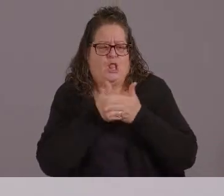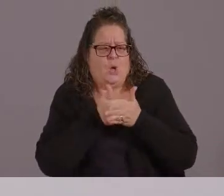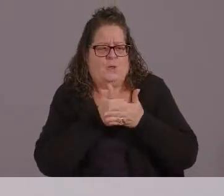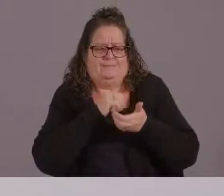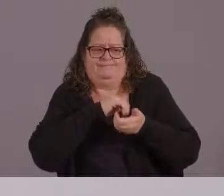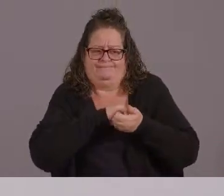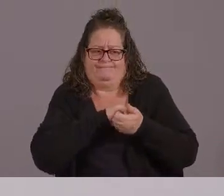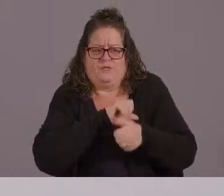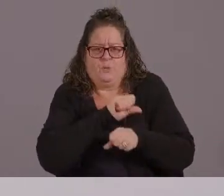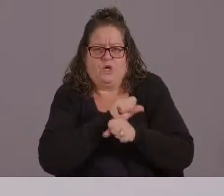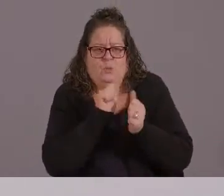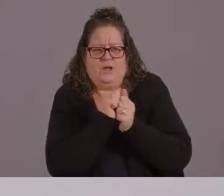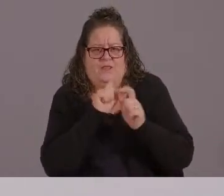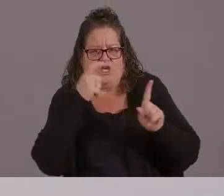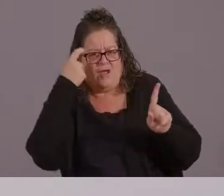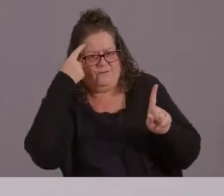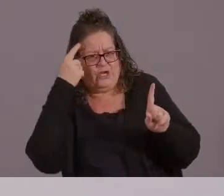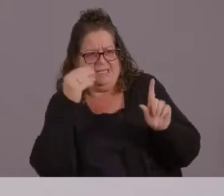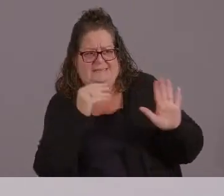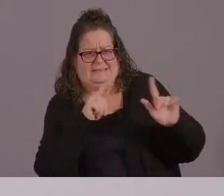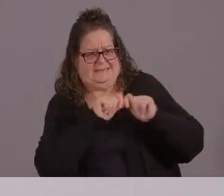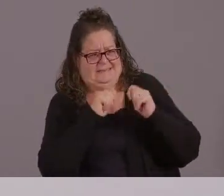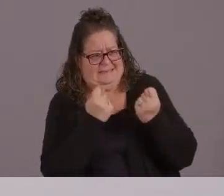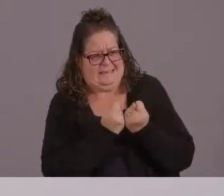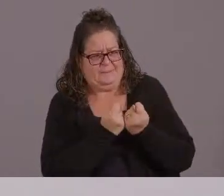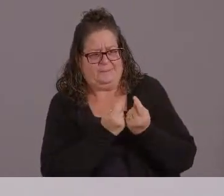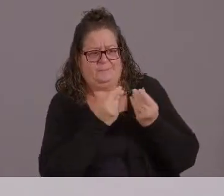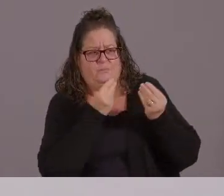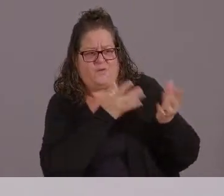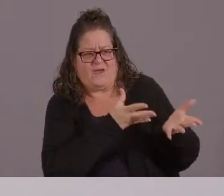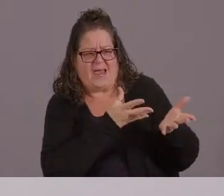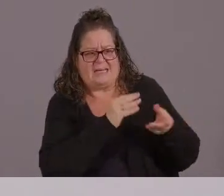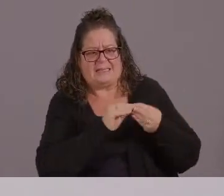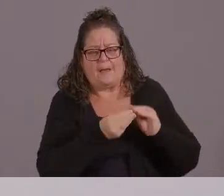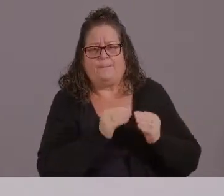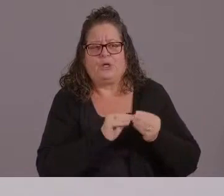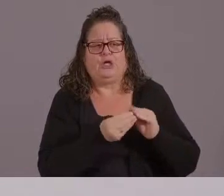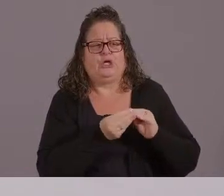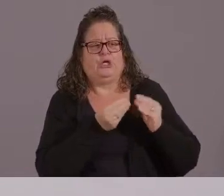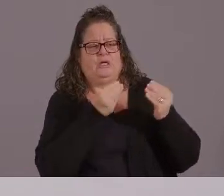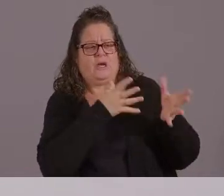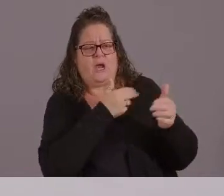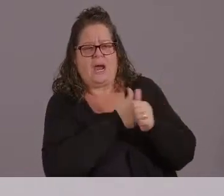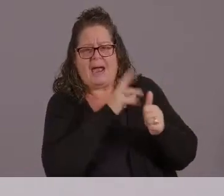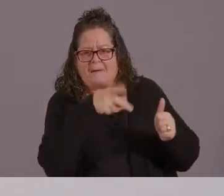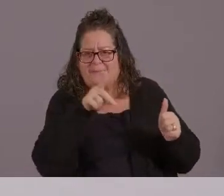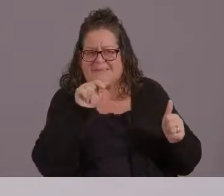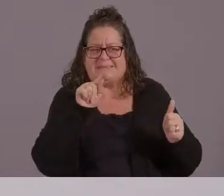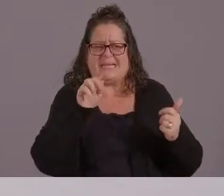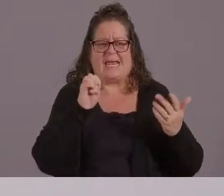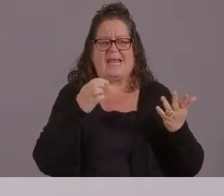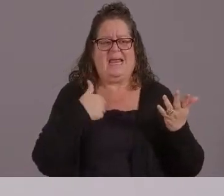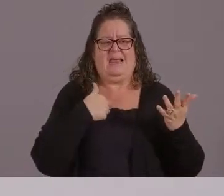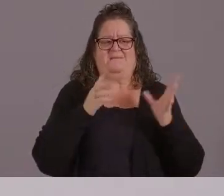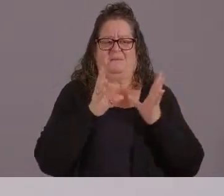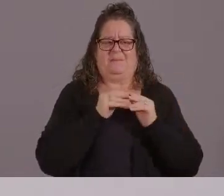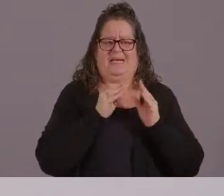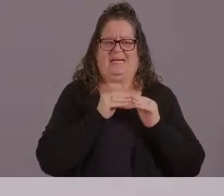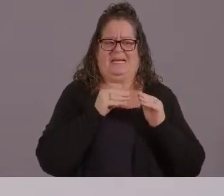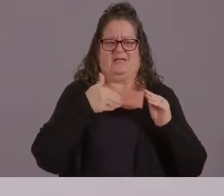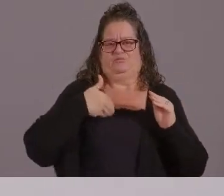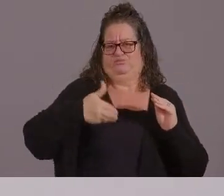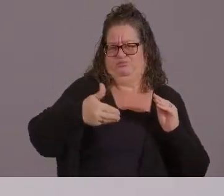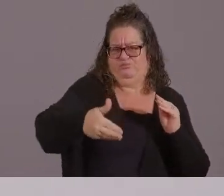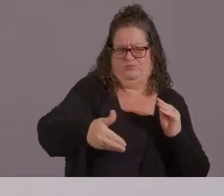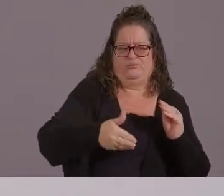updates, letting them know, you know, where things are. I meet frequently with the governor, and it's more of a conversation like,